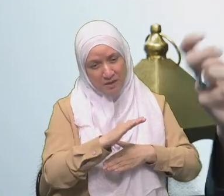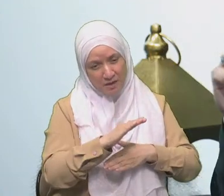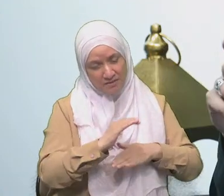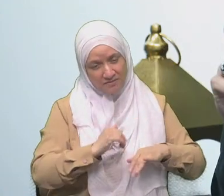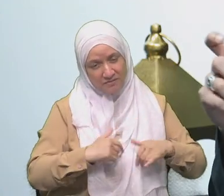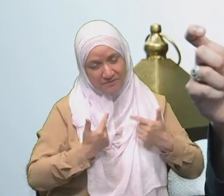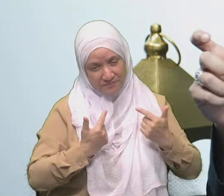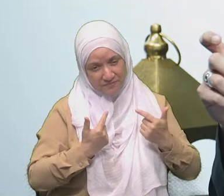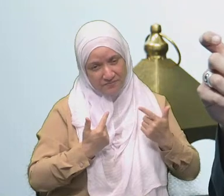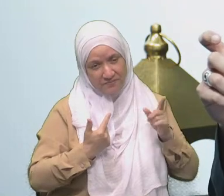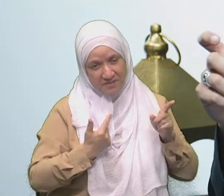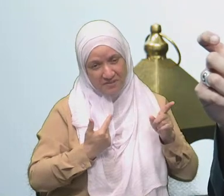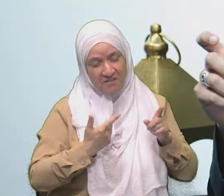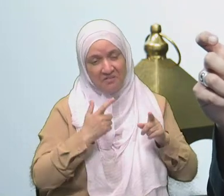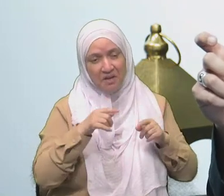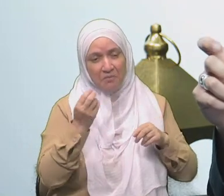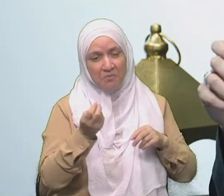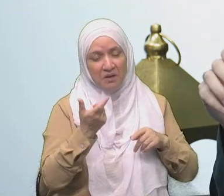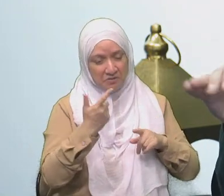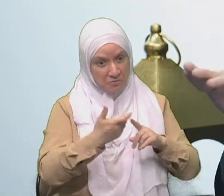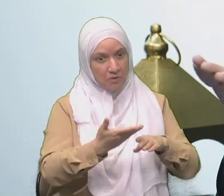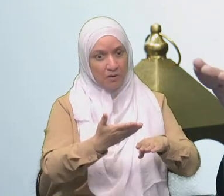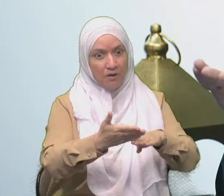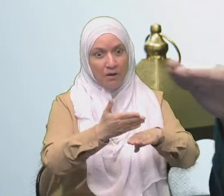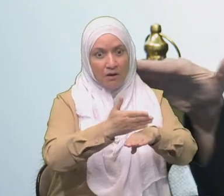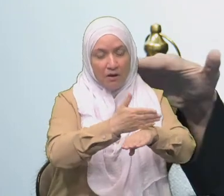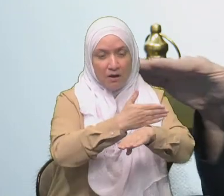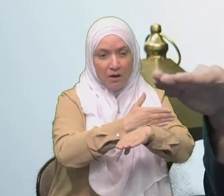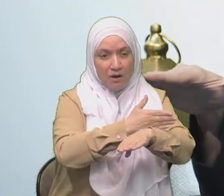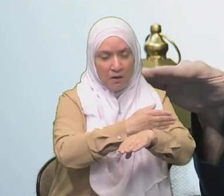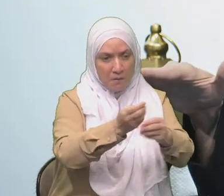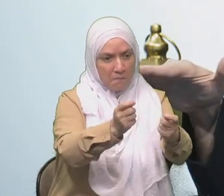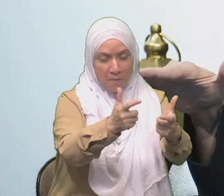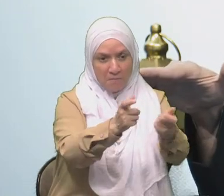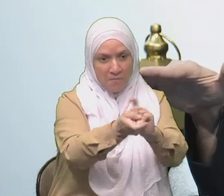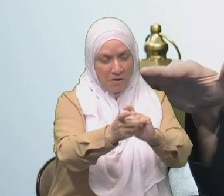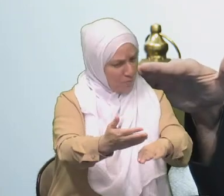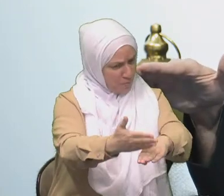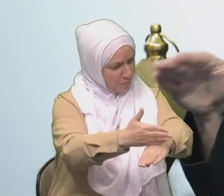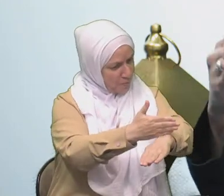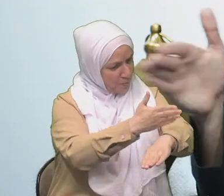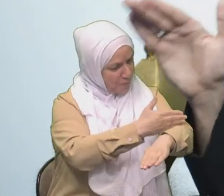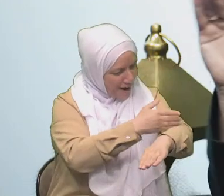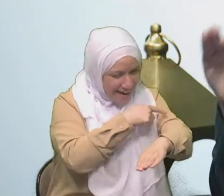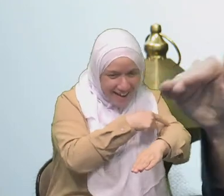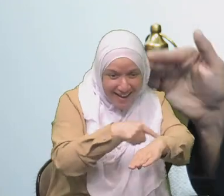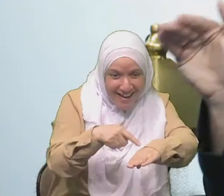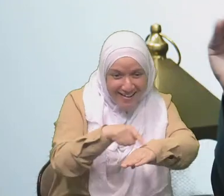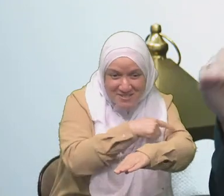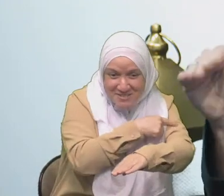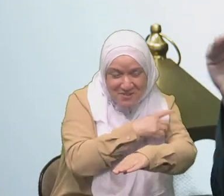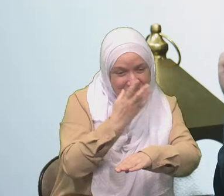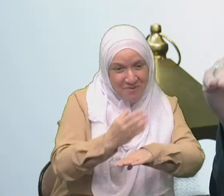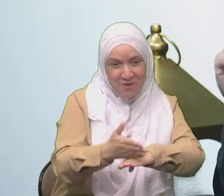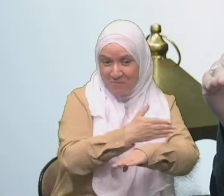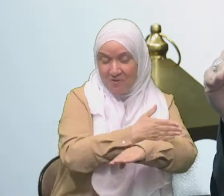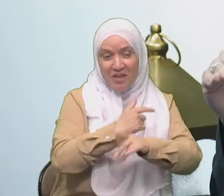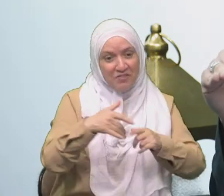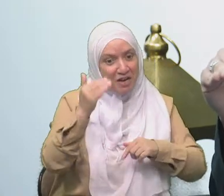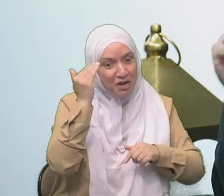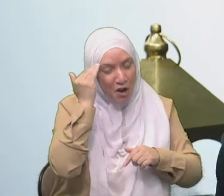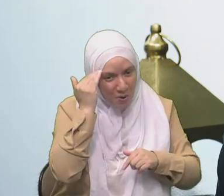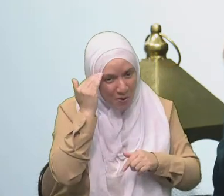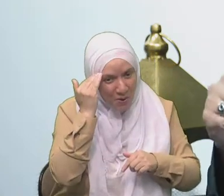that's because they had to know that even with this horrible past that we have a generous and a forgiving and a loving